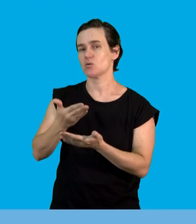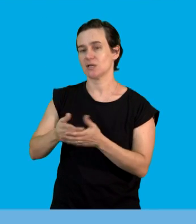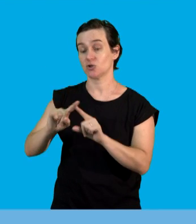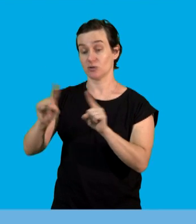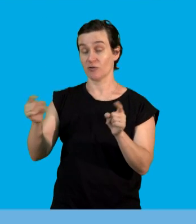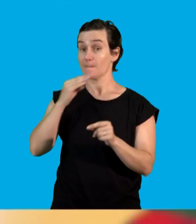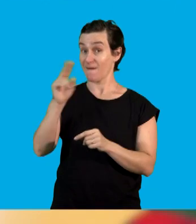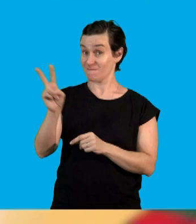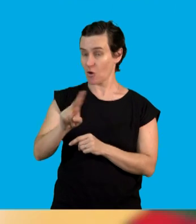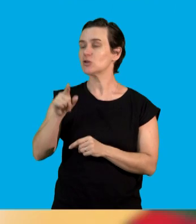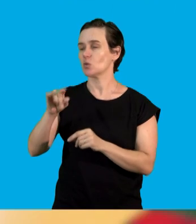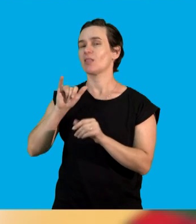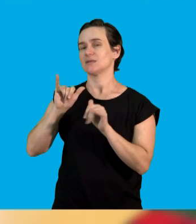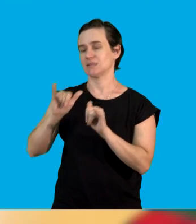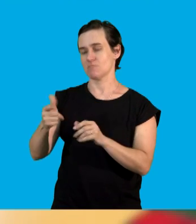difference.